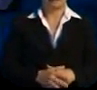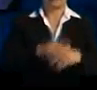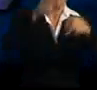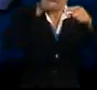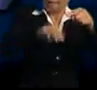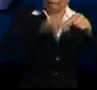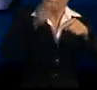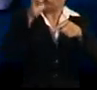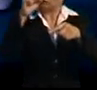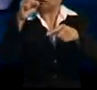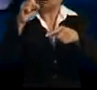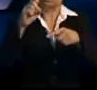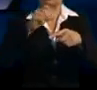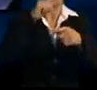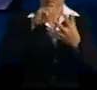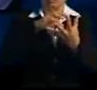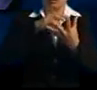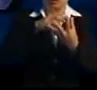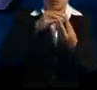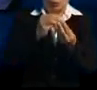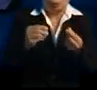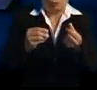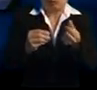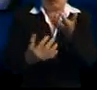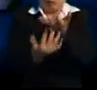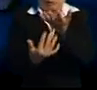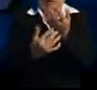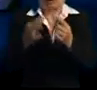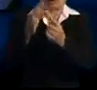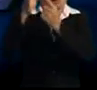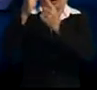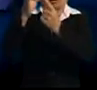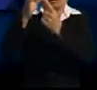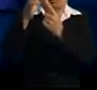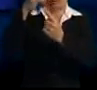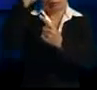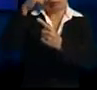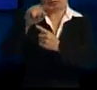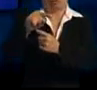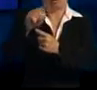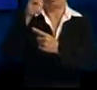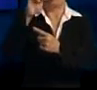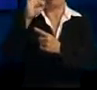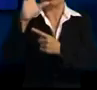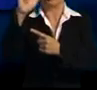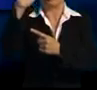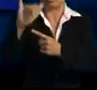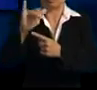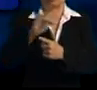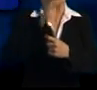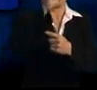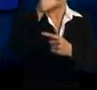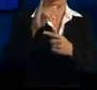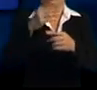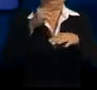Metal oxides do not decompose on heating except for mercury oxide. Mercury is a natural